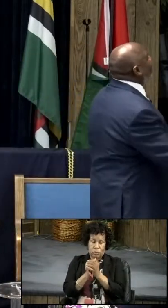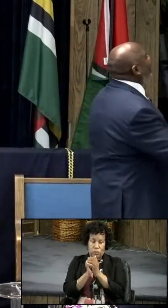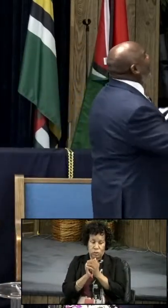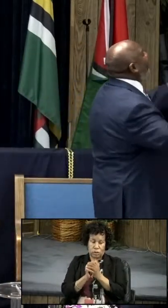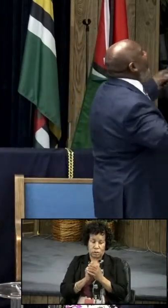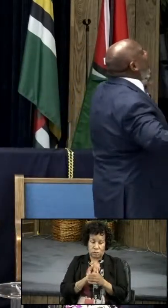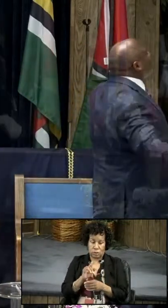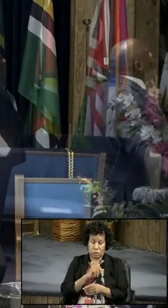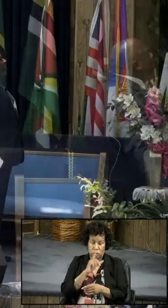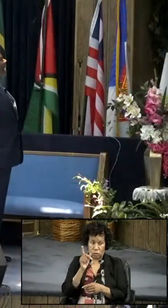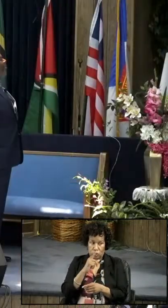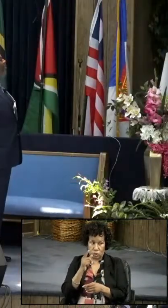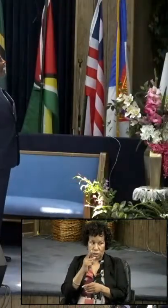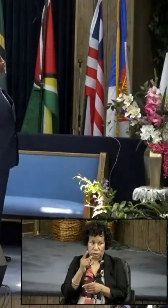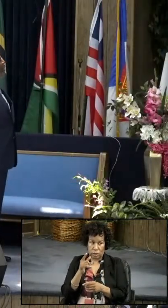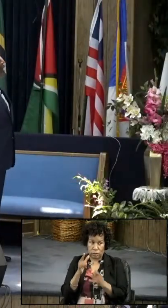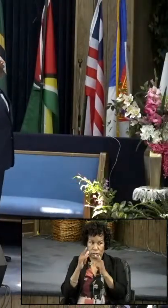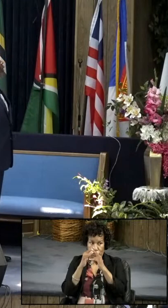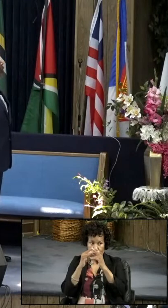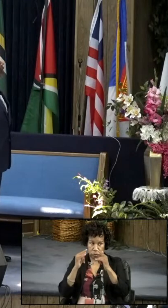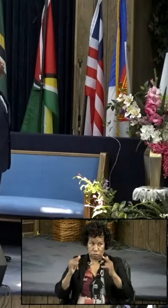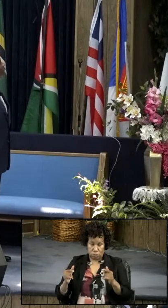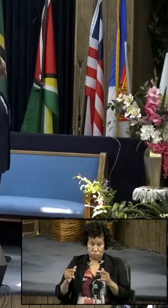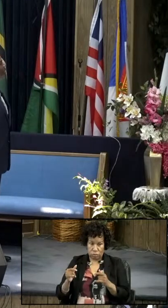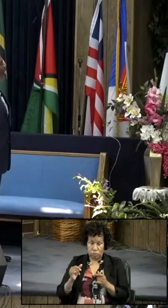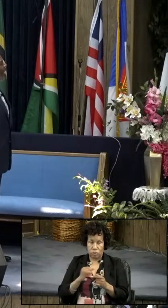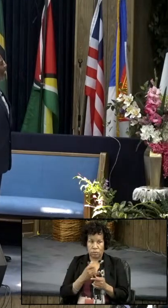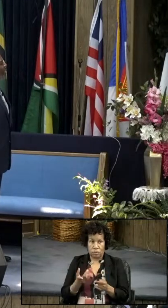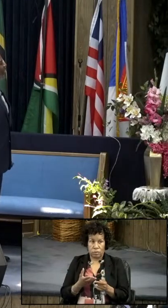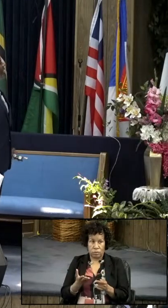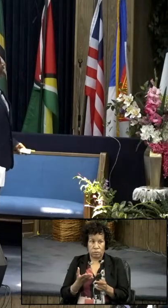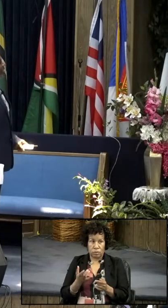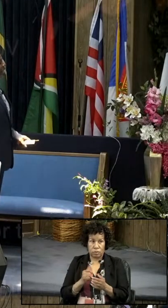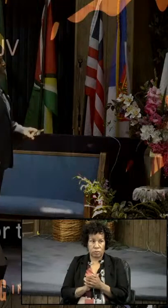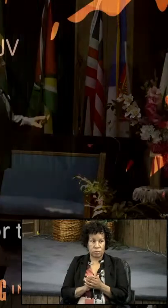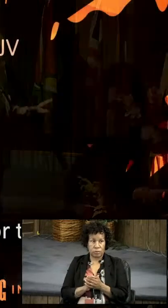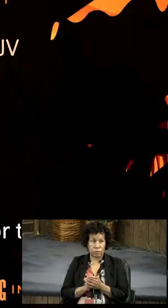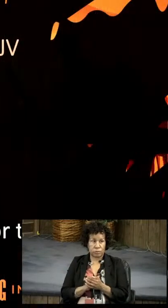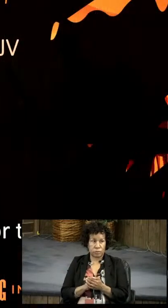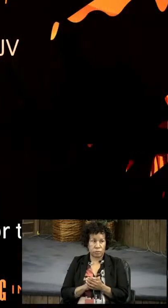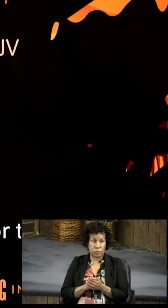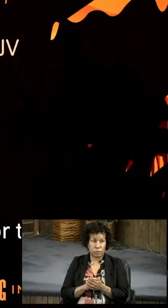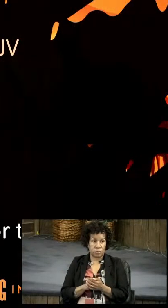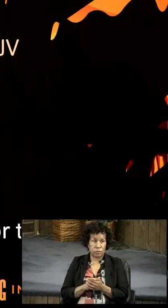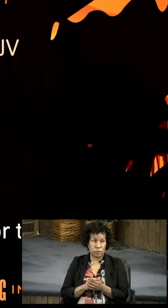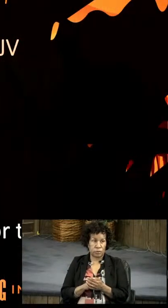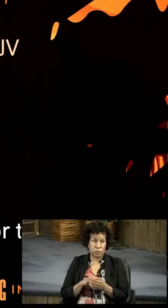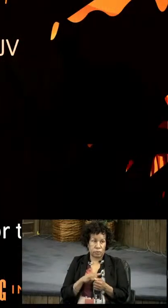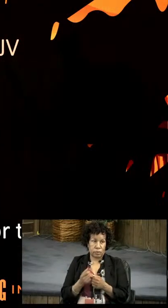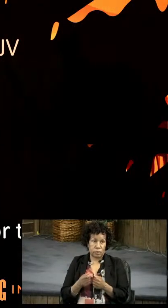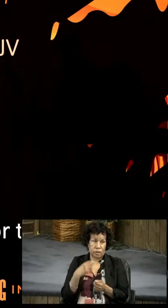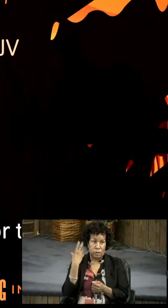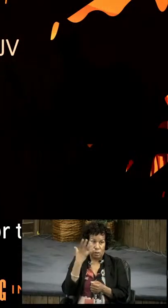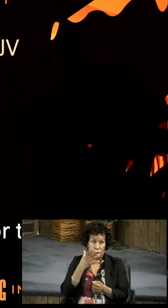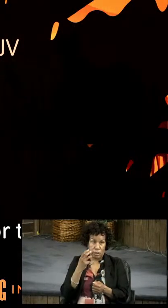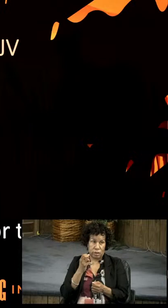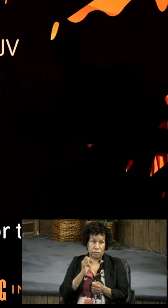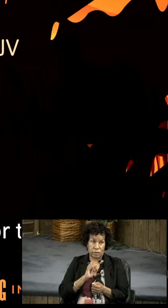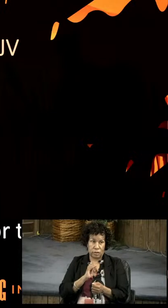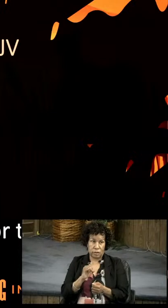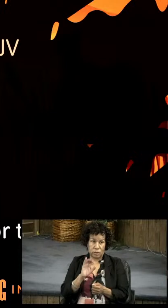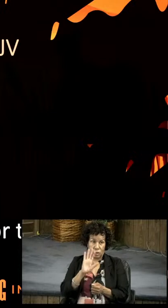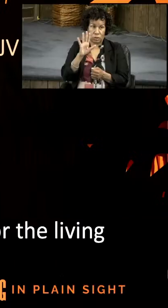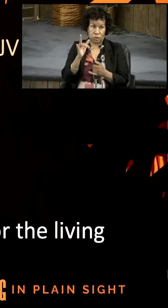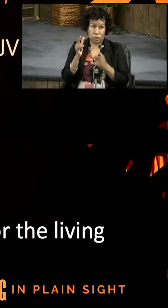He says, how lovely is your tabernacle, O Lord of hosts. Listen to this. They were terrified to the point where their knees